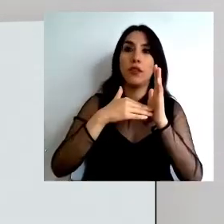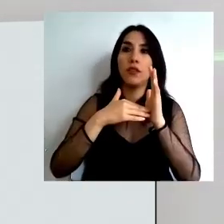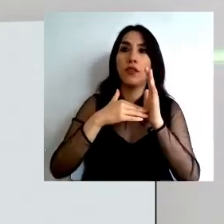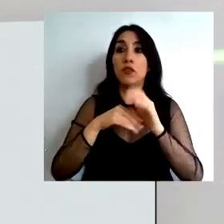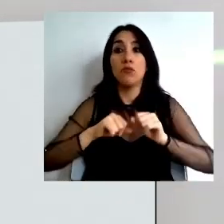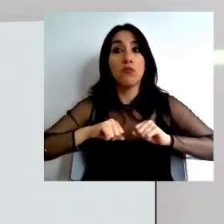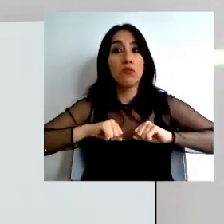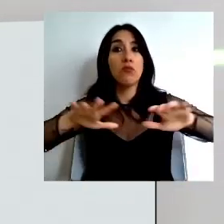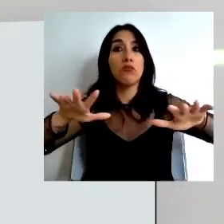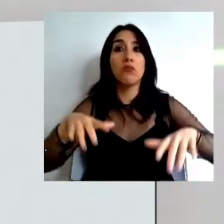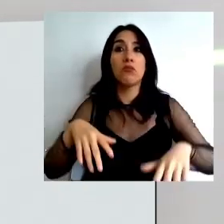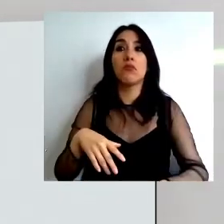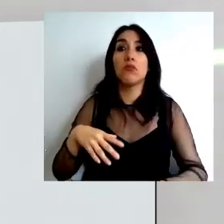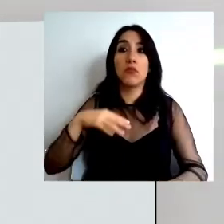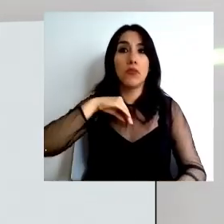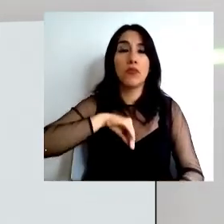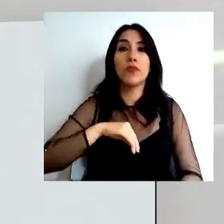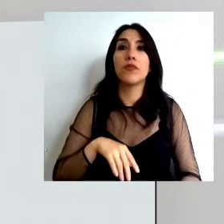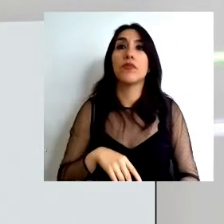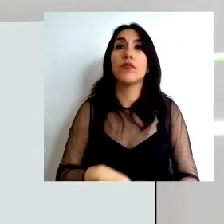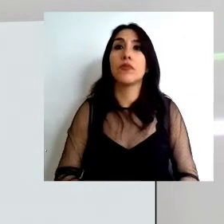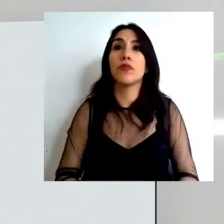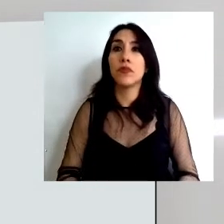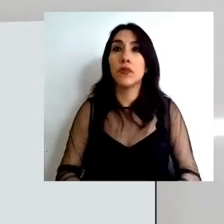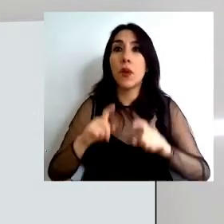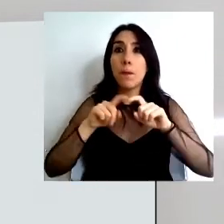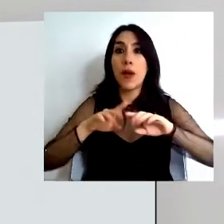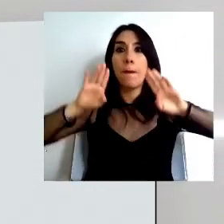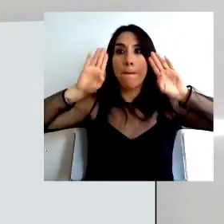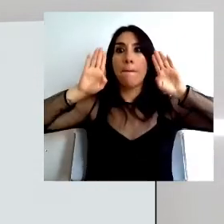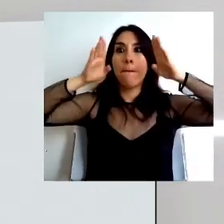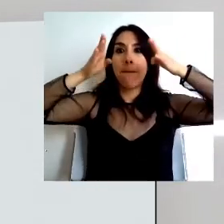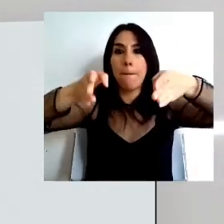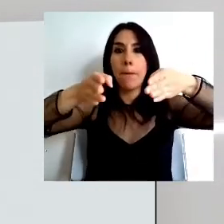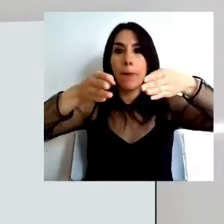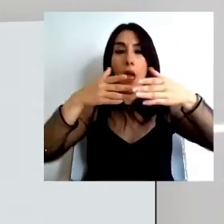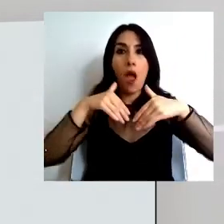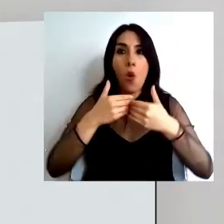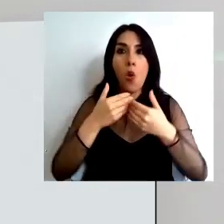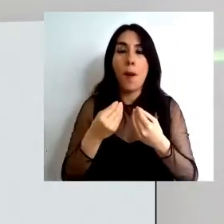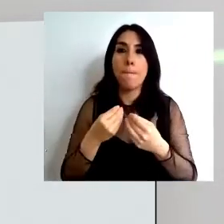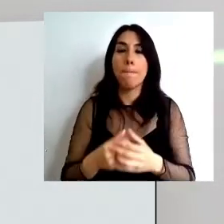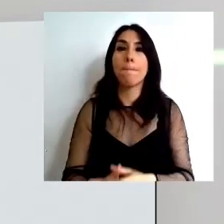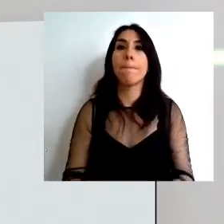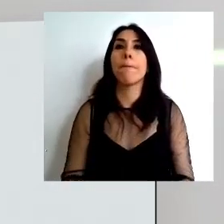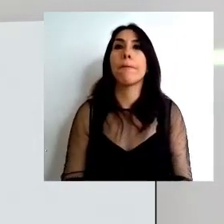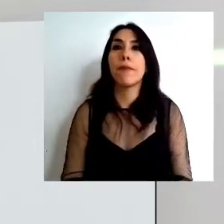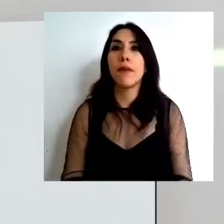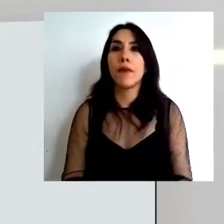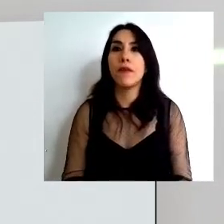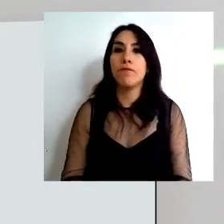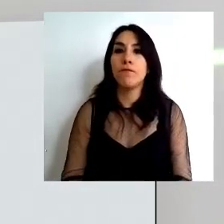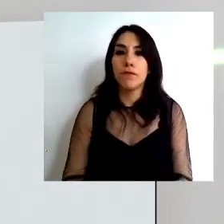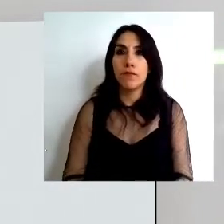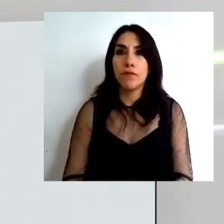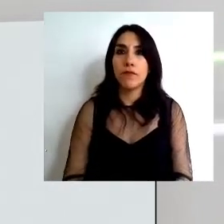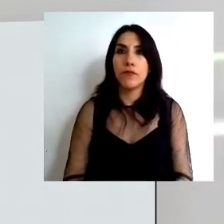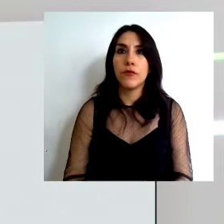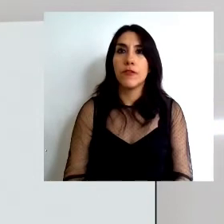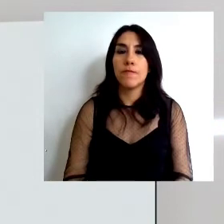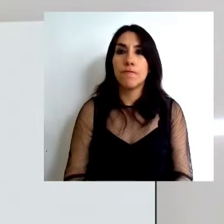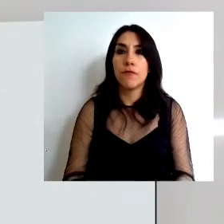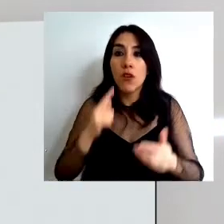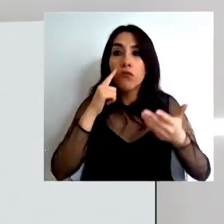Fantastic. So to the audience, if you're interested to know more on this solution and potentially help to